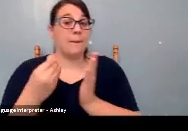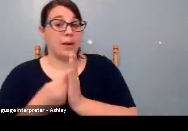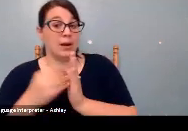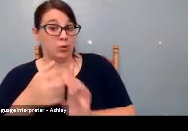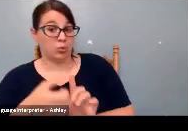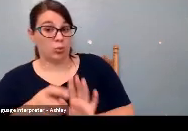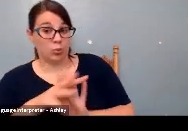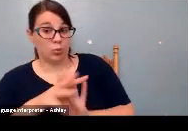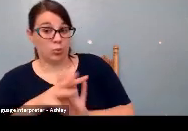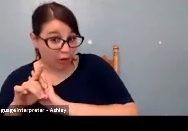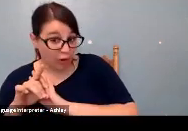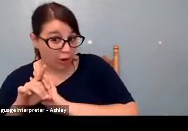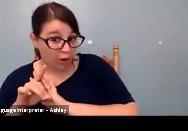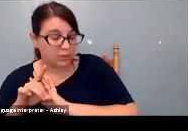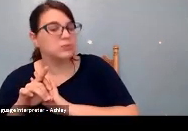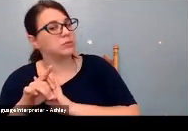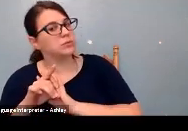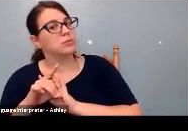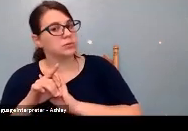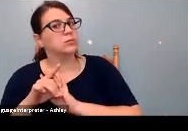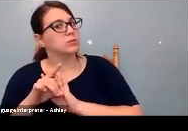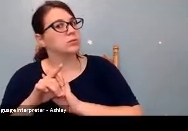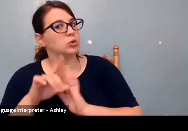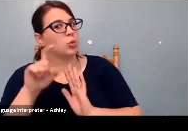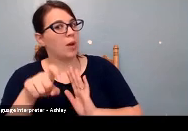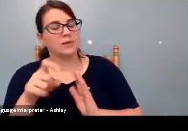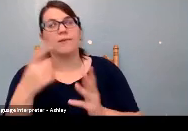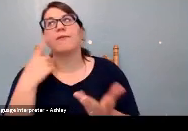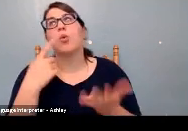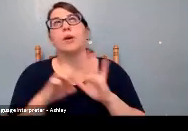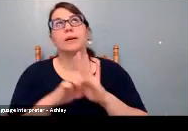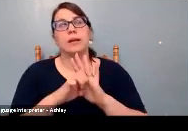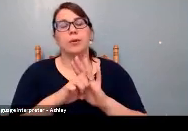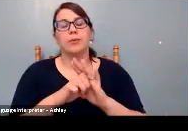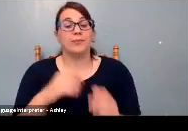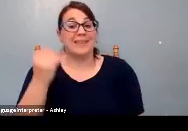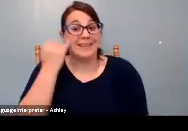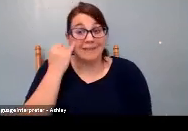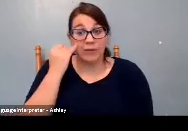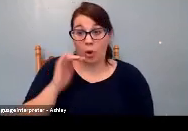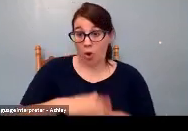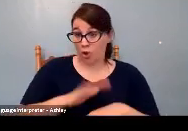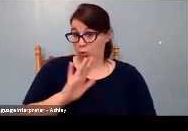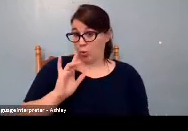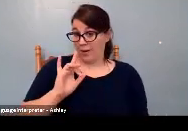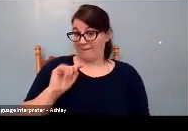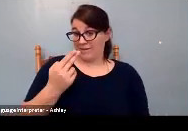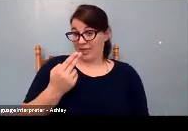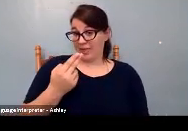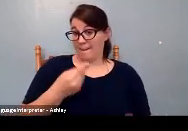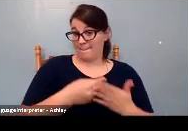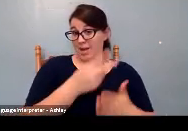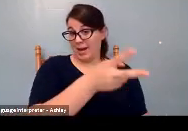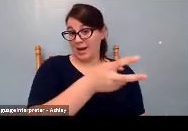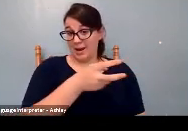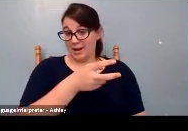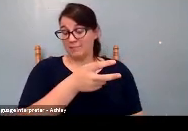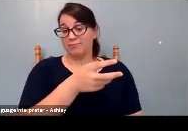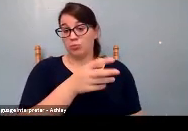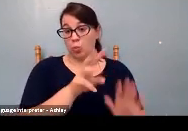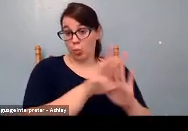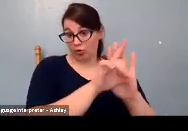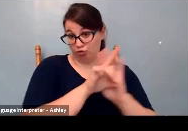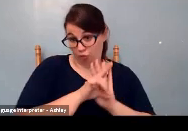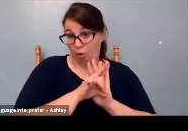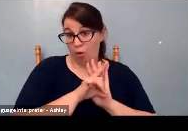a resource. For example, if you make a withdrawal on the 25th to pay for rent, and the monies actually